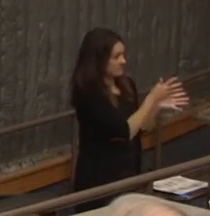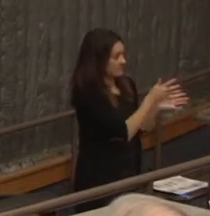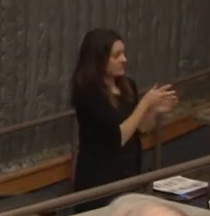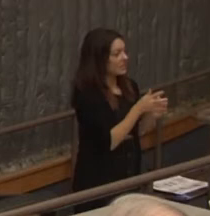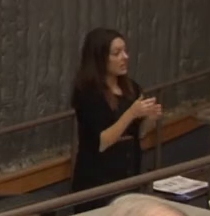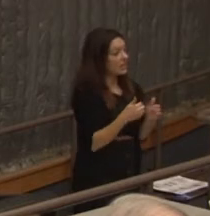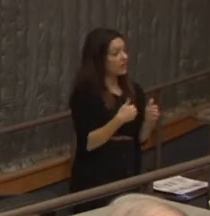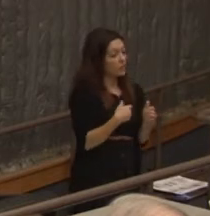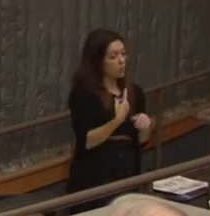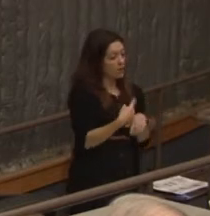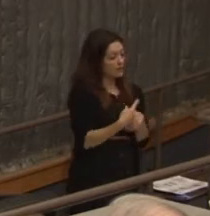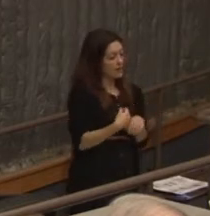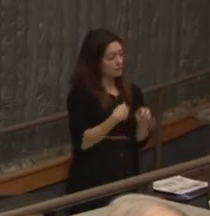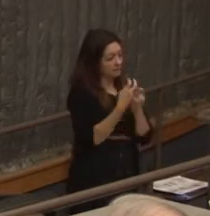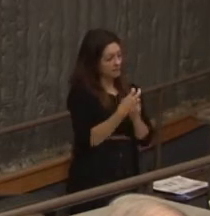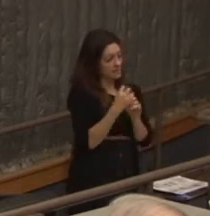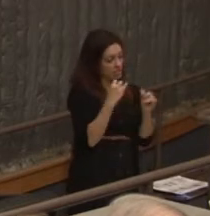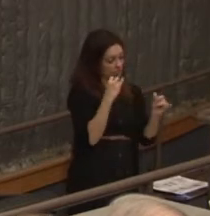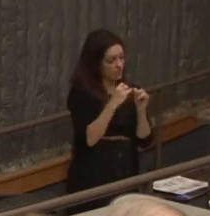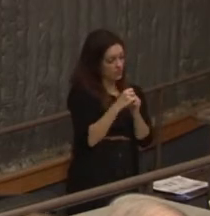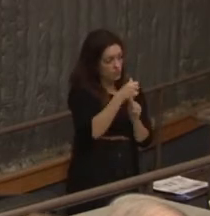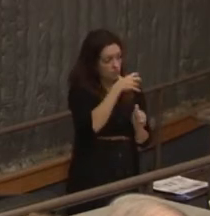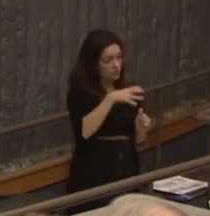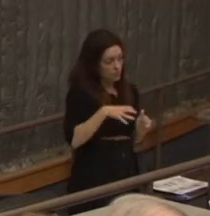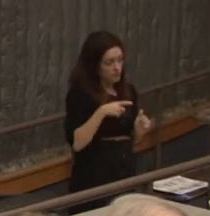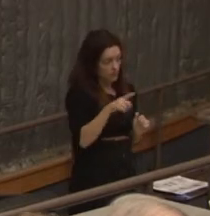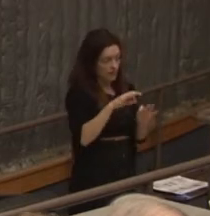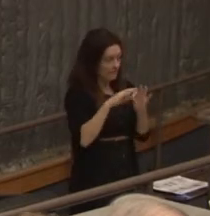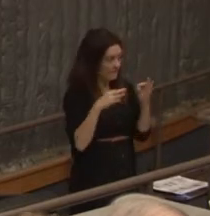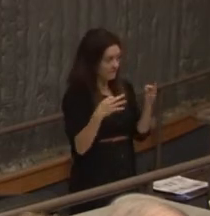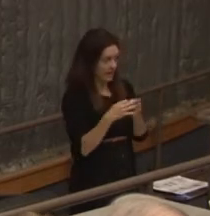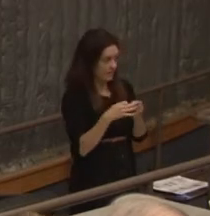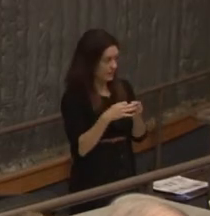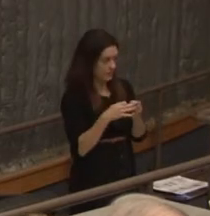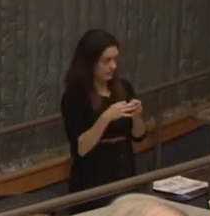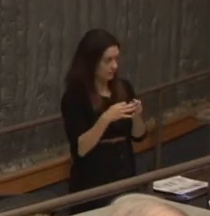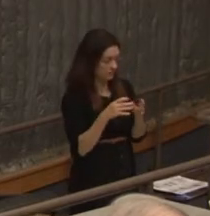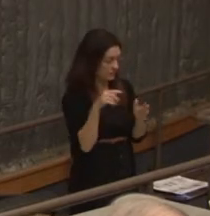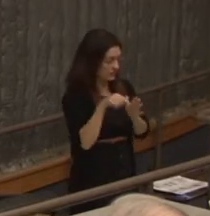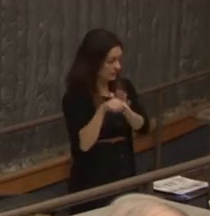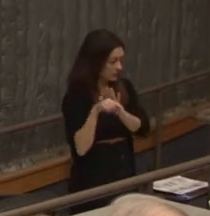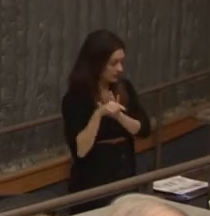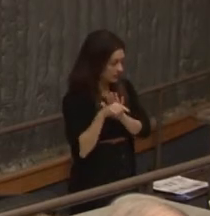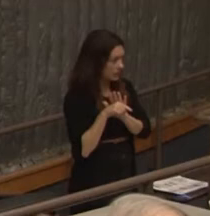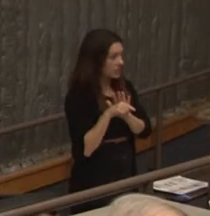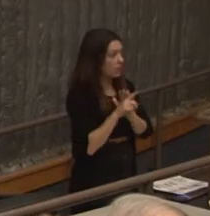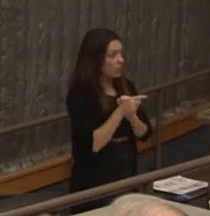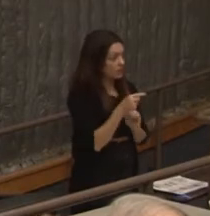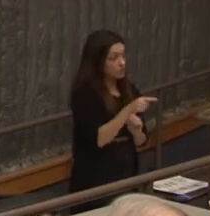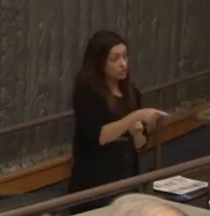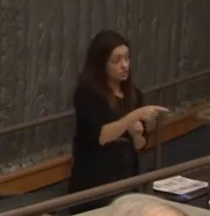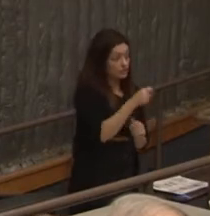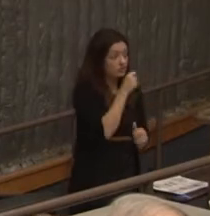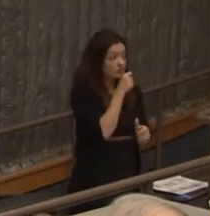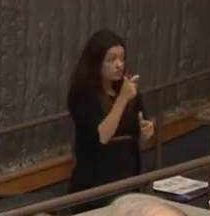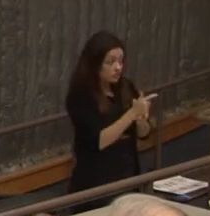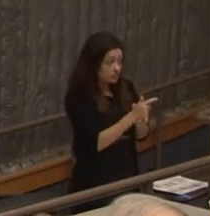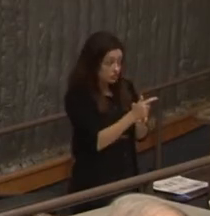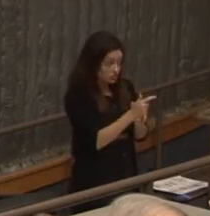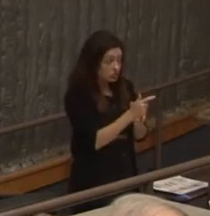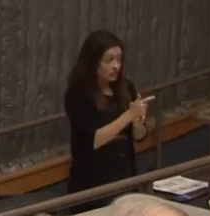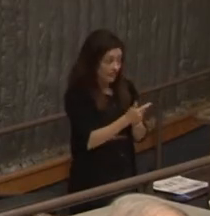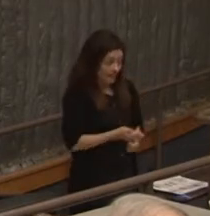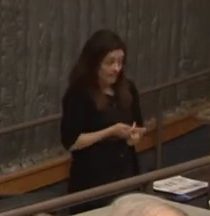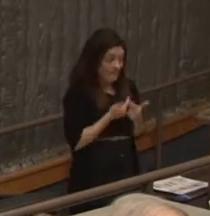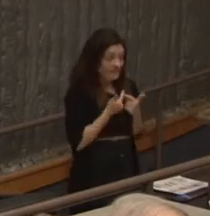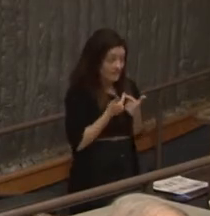was wiped out, and she and her sister went back to the village they were born in, hoping to find some relative. And she